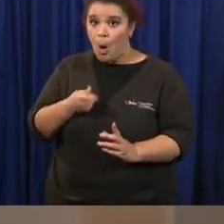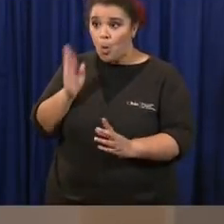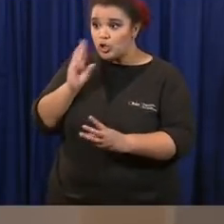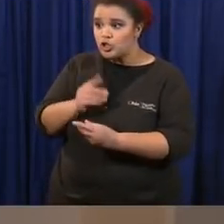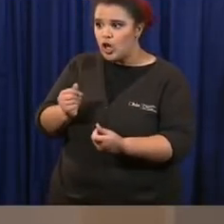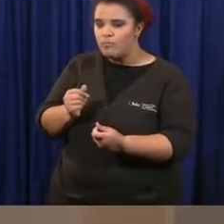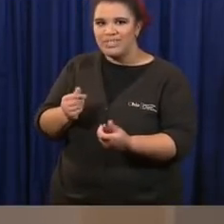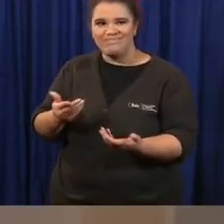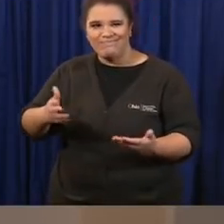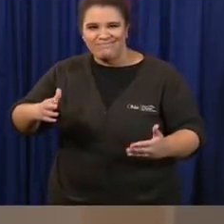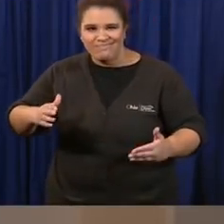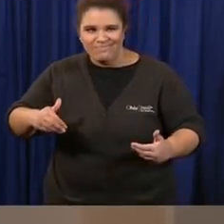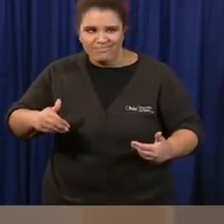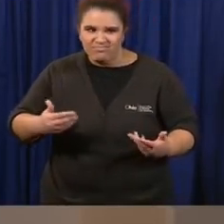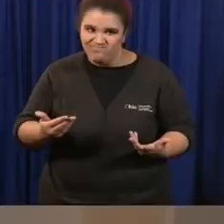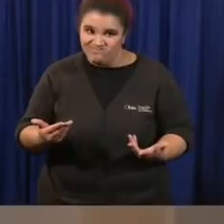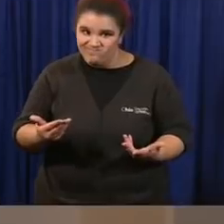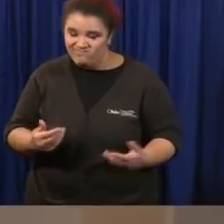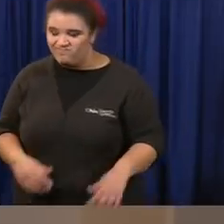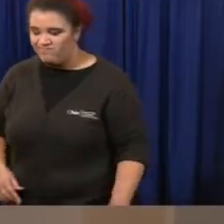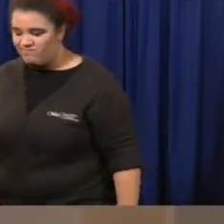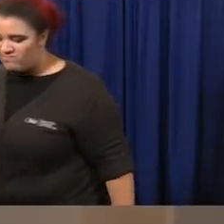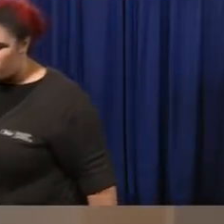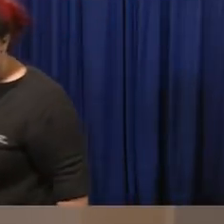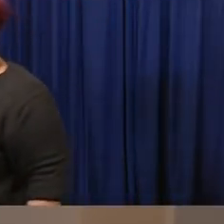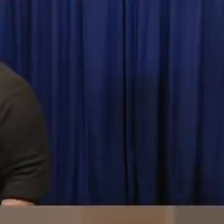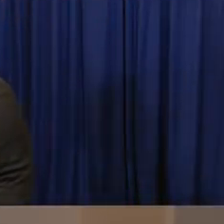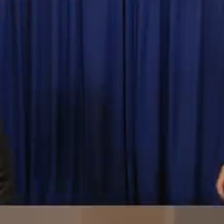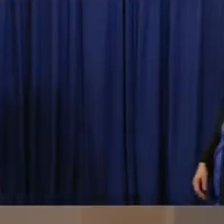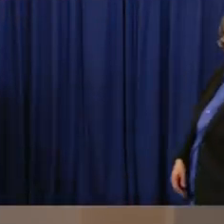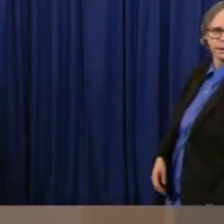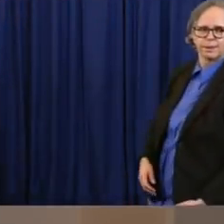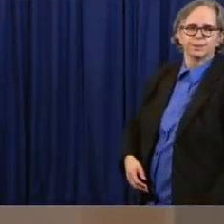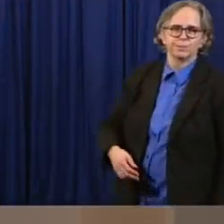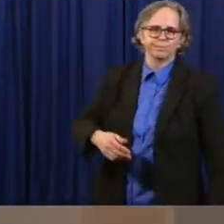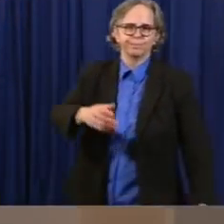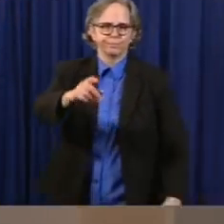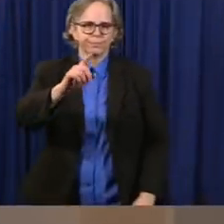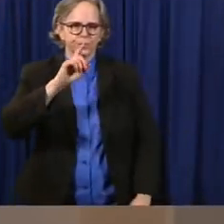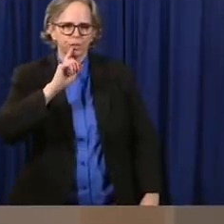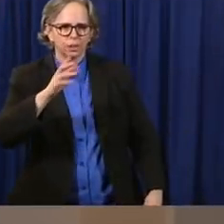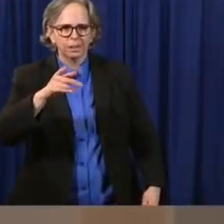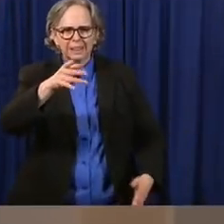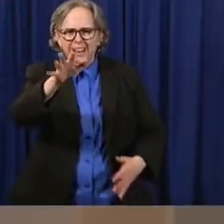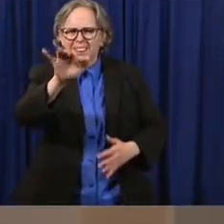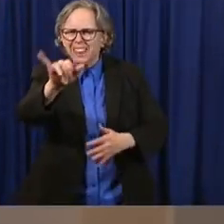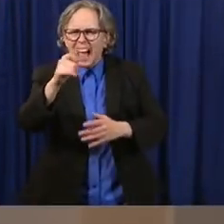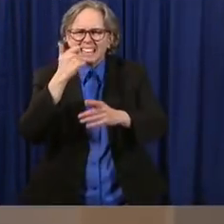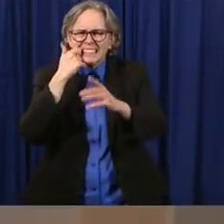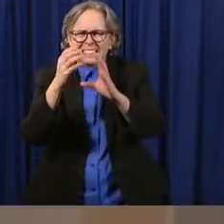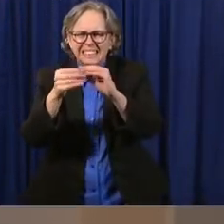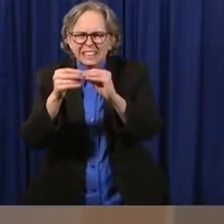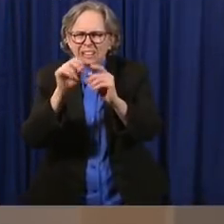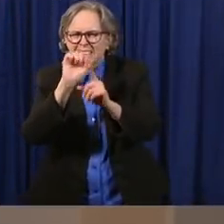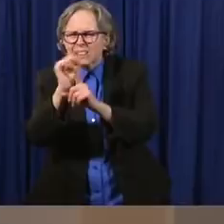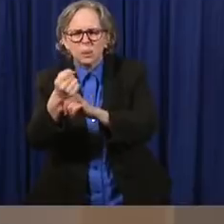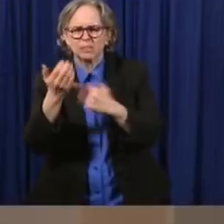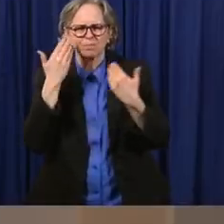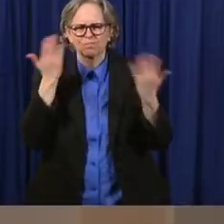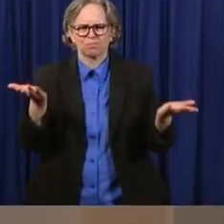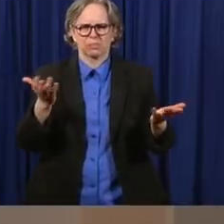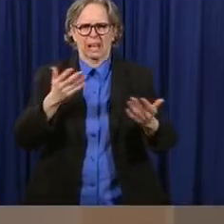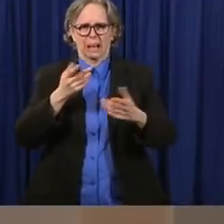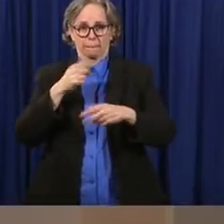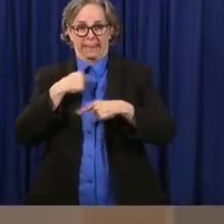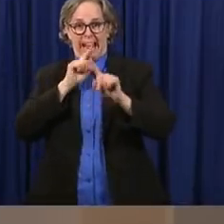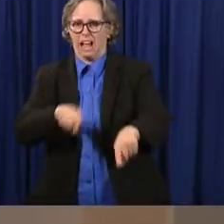the specifics of their situation, it's a really difficult question to answer, because those questions come to me, and what do? I